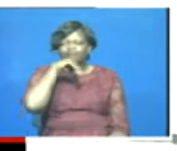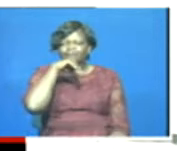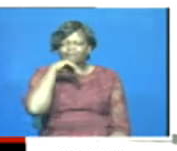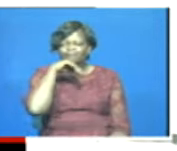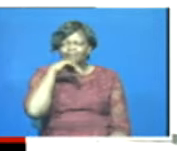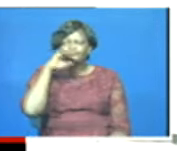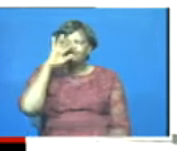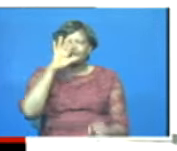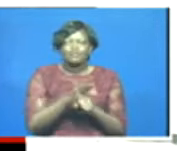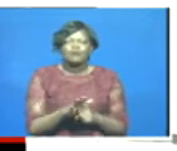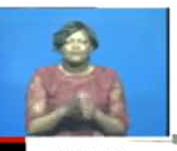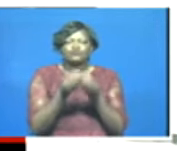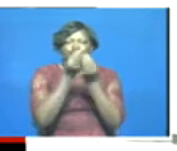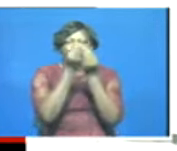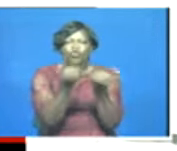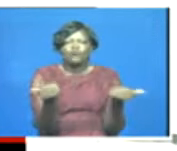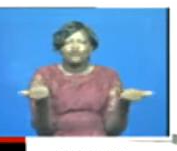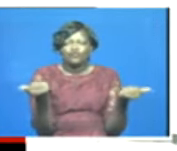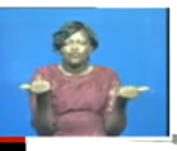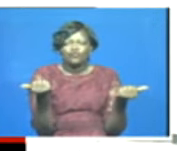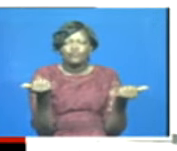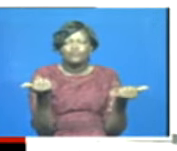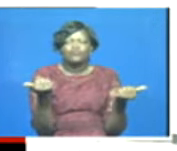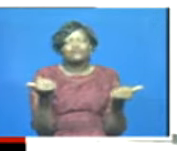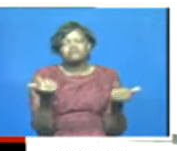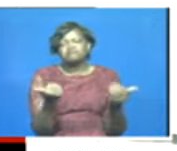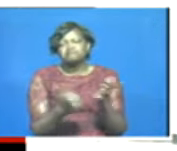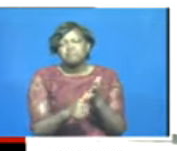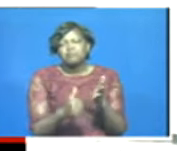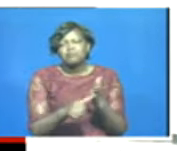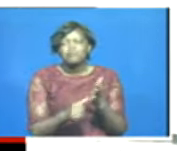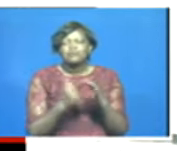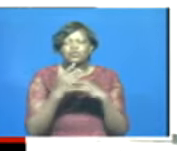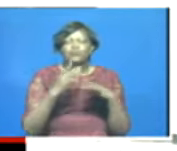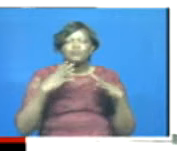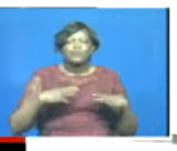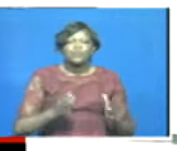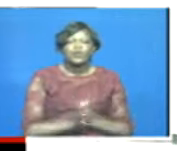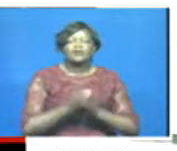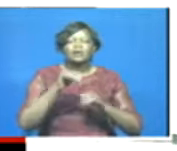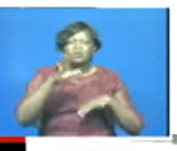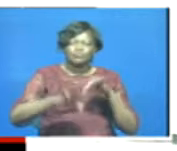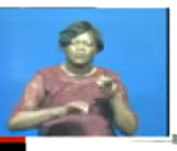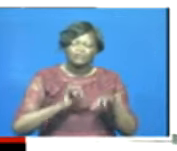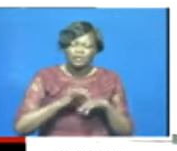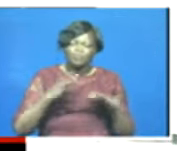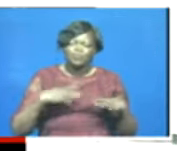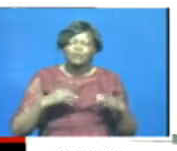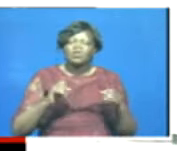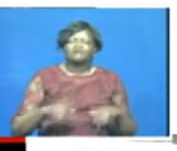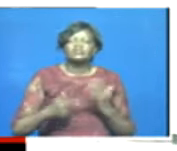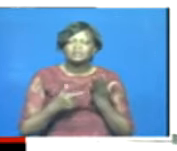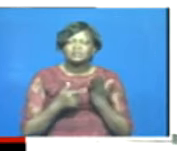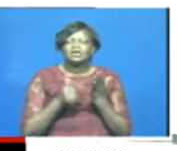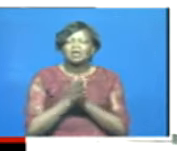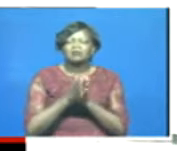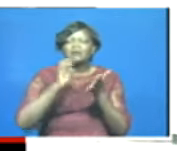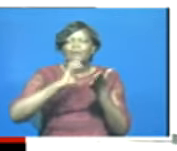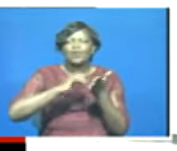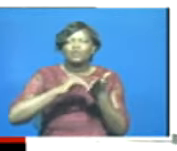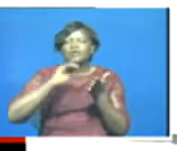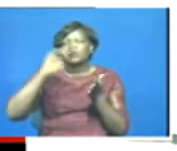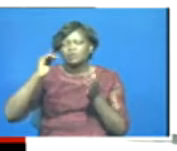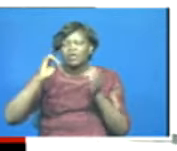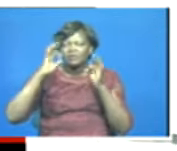to solve the perennial human-wildlife conflict affecting communities living in Taita Taveta and Makueni counties if